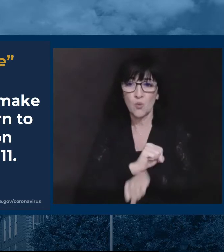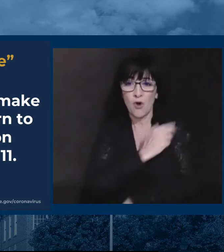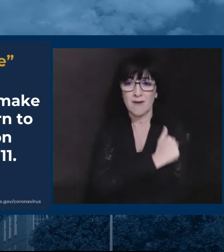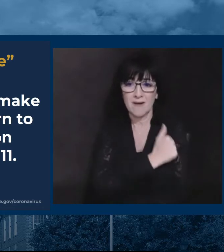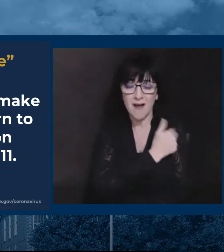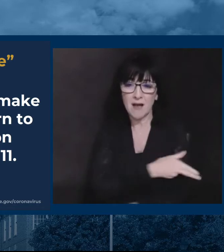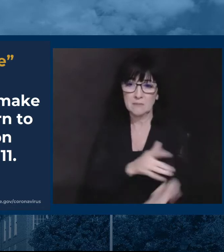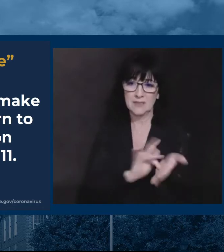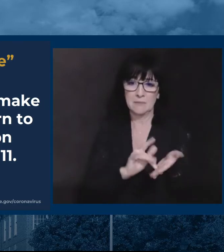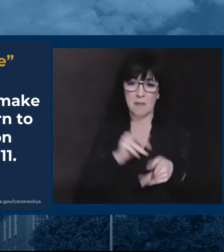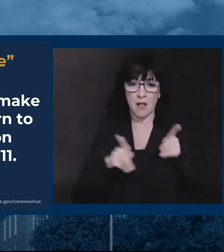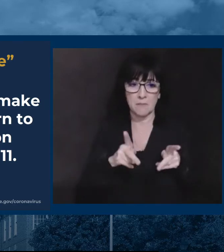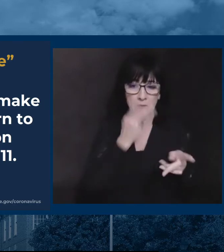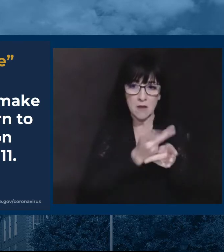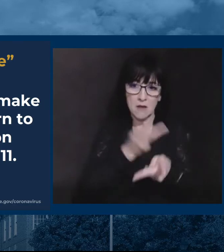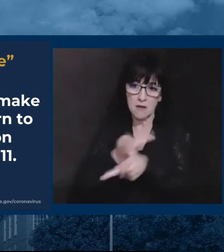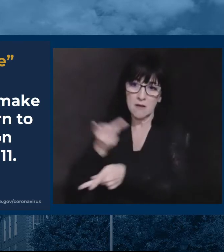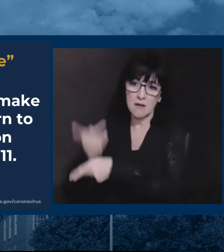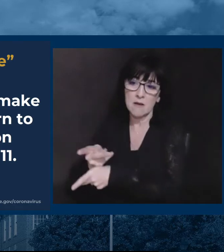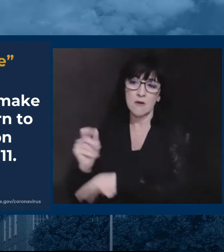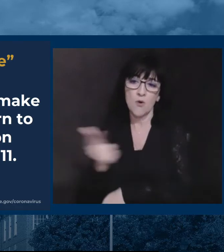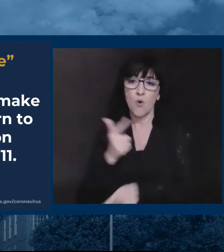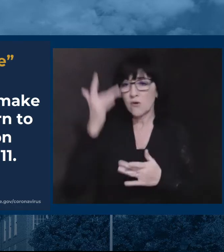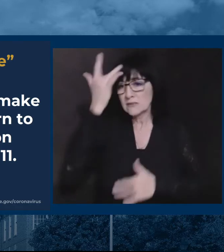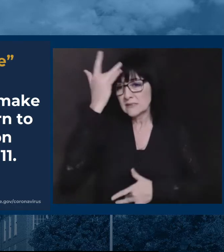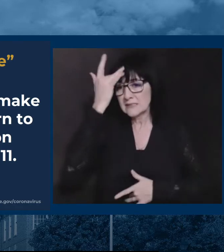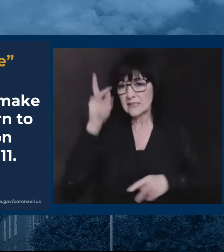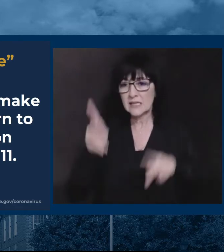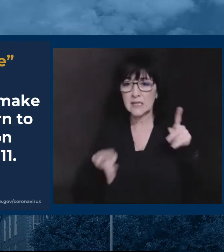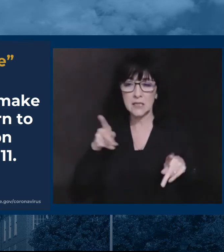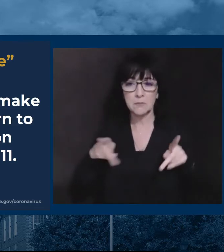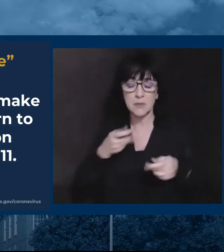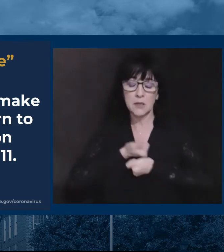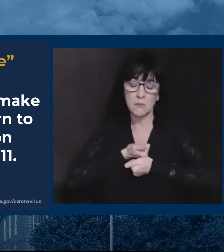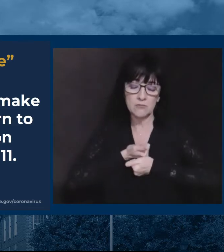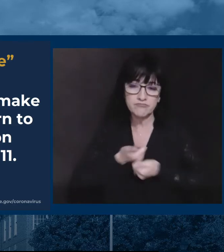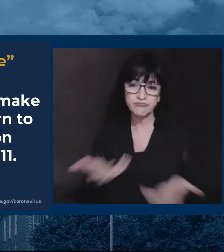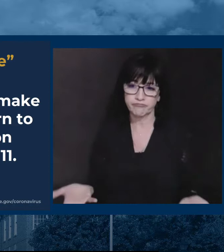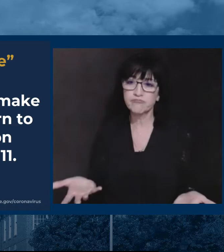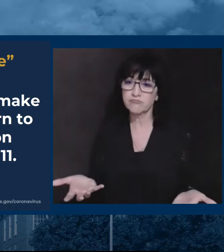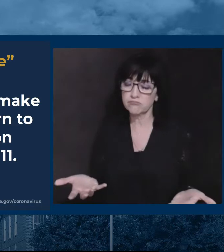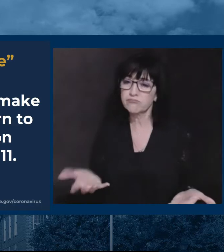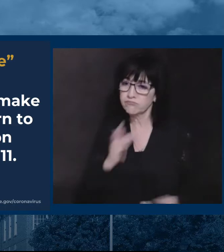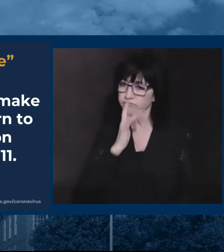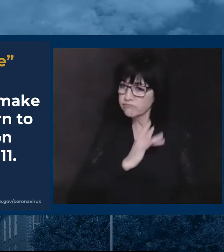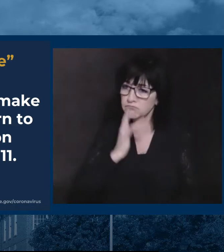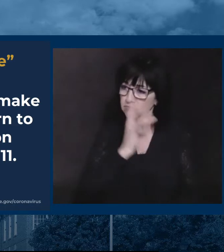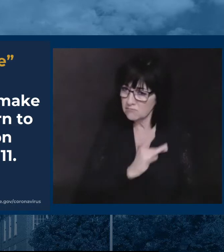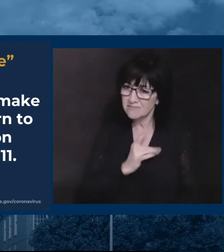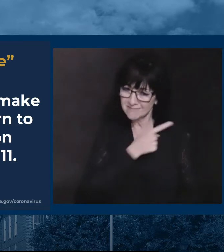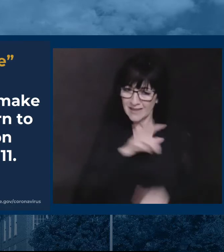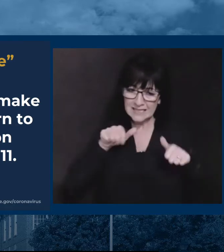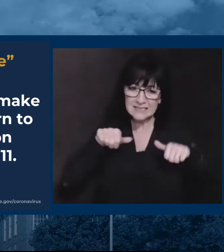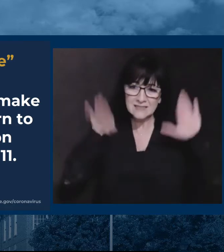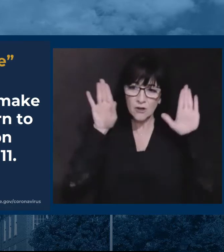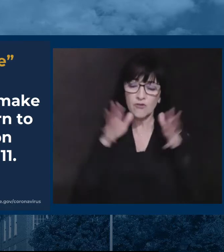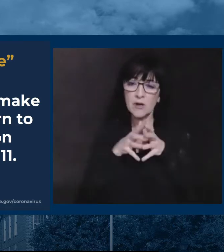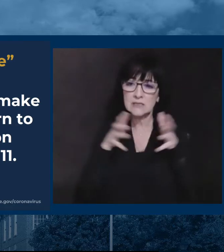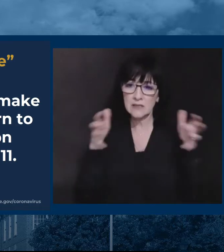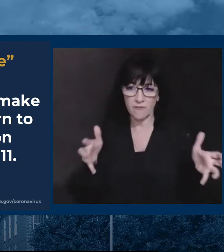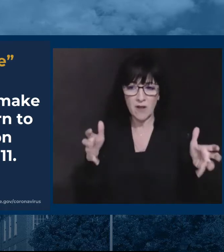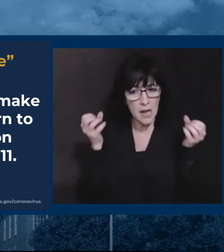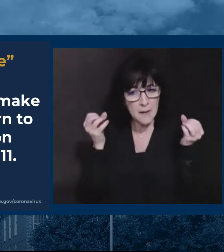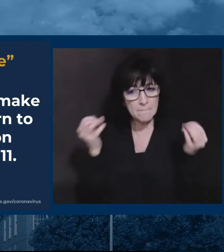of those venues doing a tremendous job for our community. Everybody has made sacrifices during